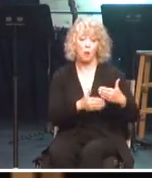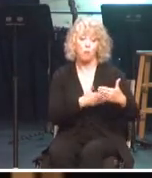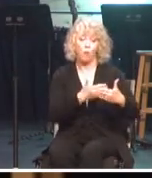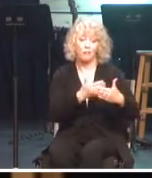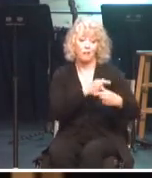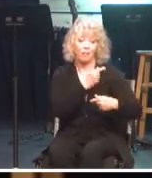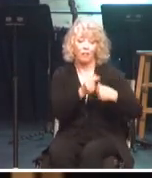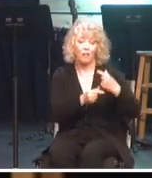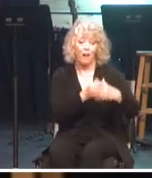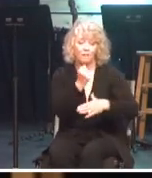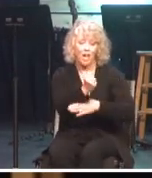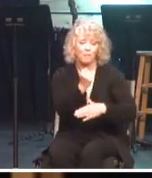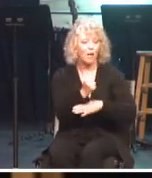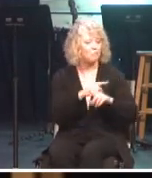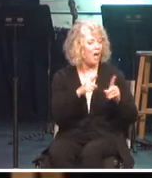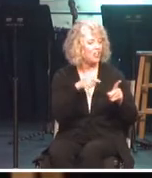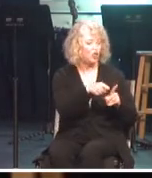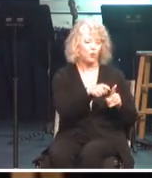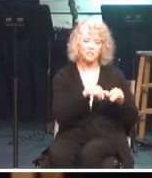spiritual children of Satan.